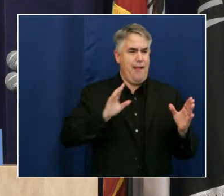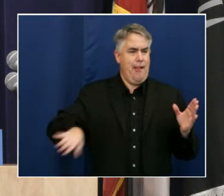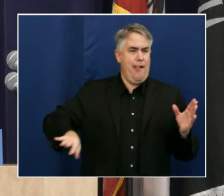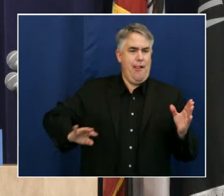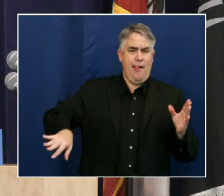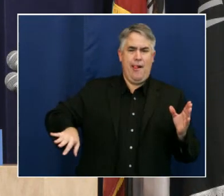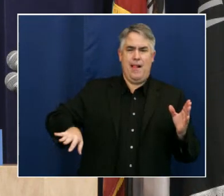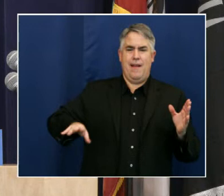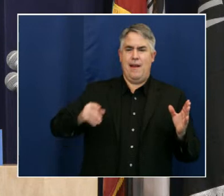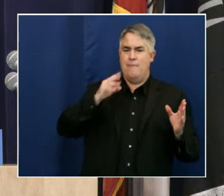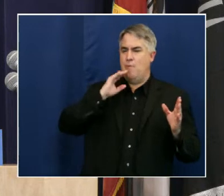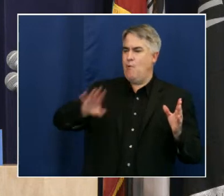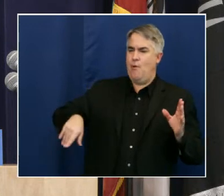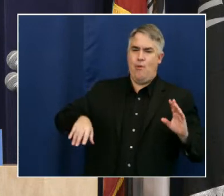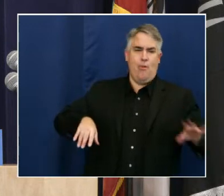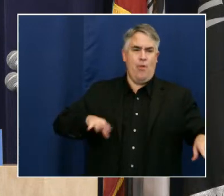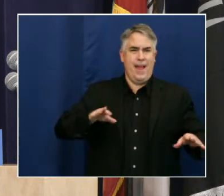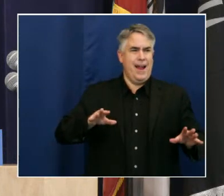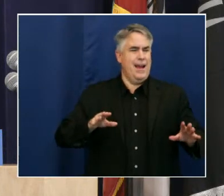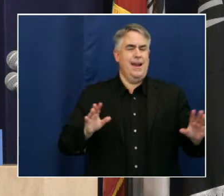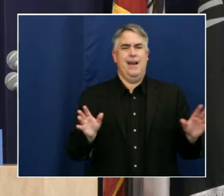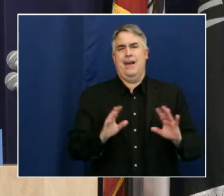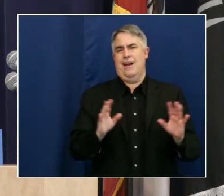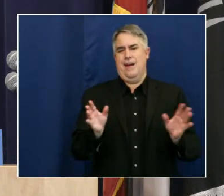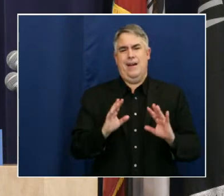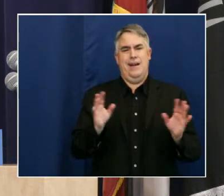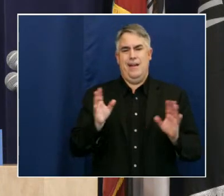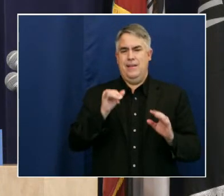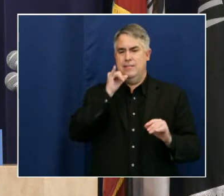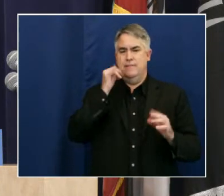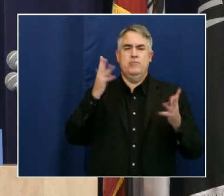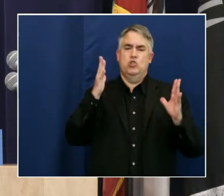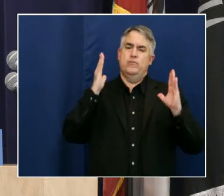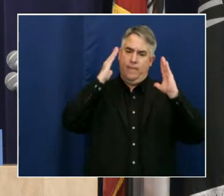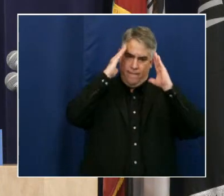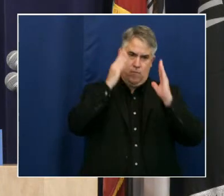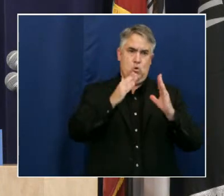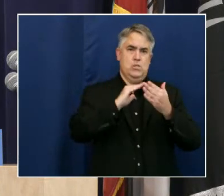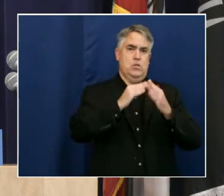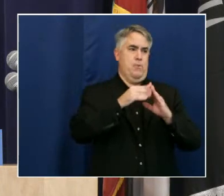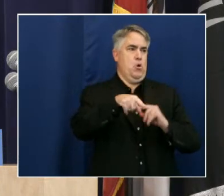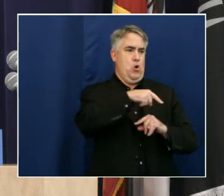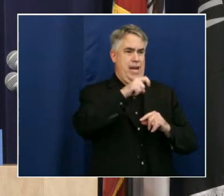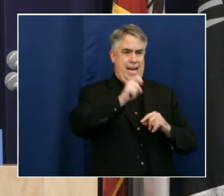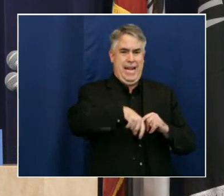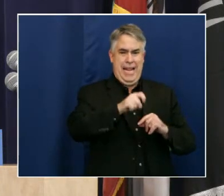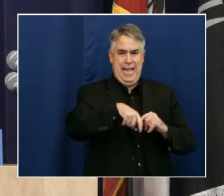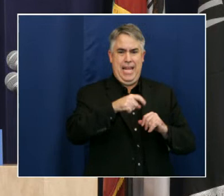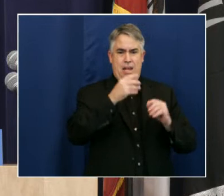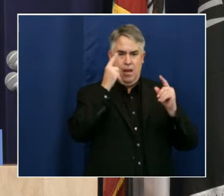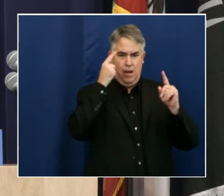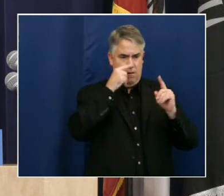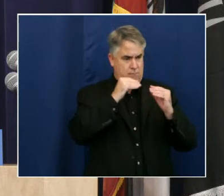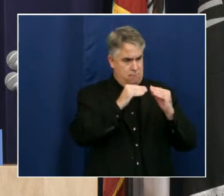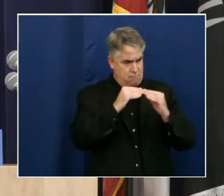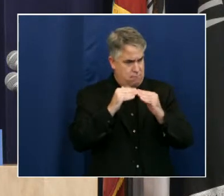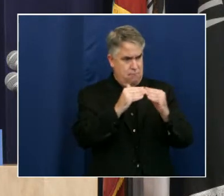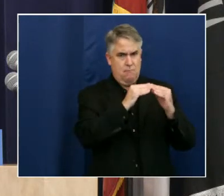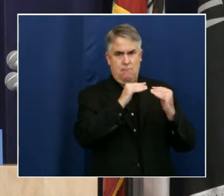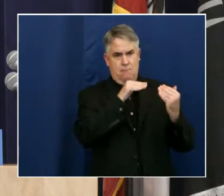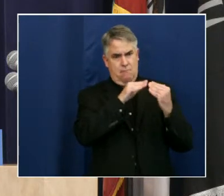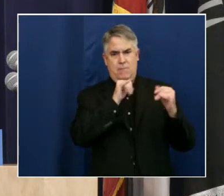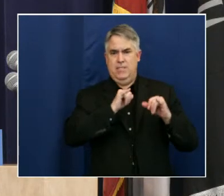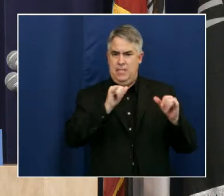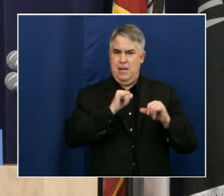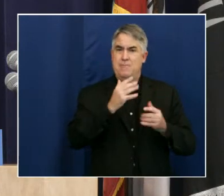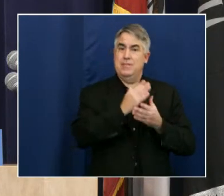and education. Yesterday's resolution allows for our county to prioritize equity because we know there are communities that have been disproportionately impacted